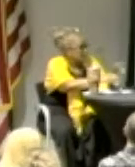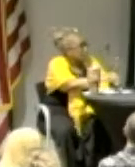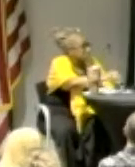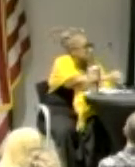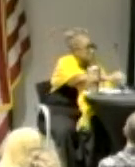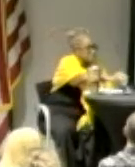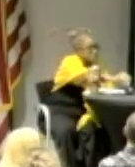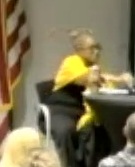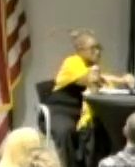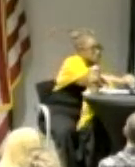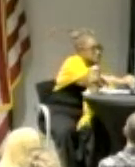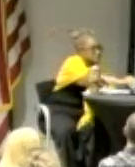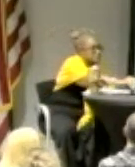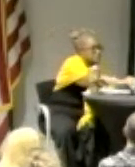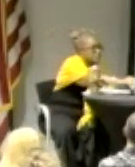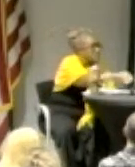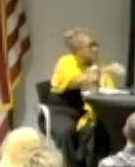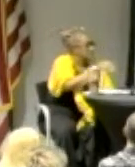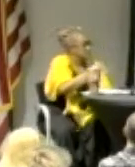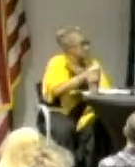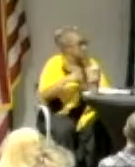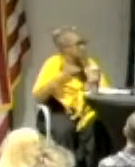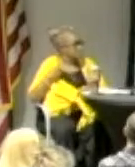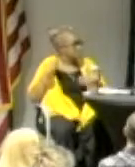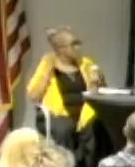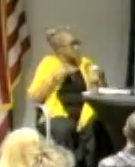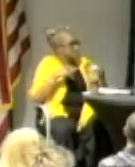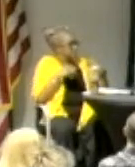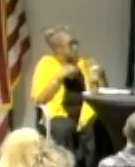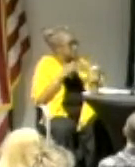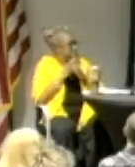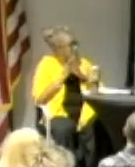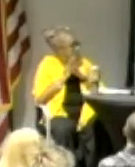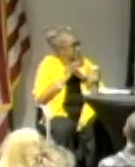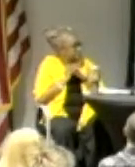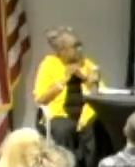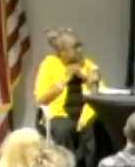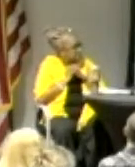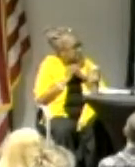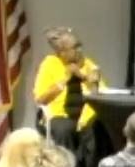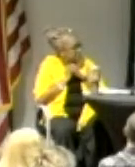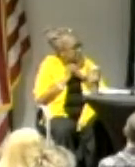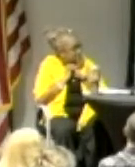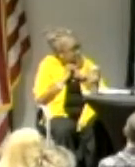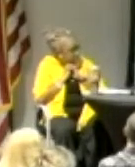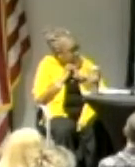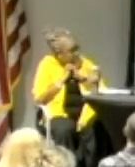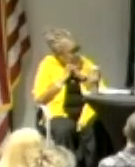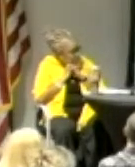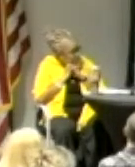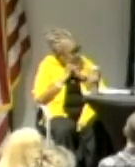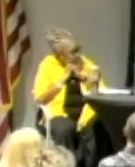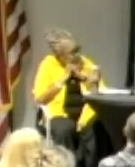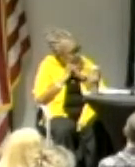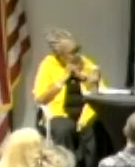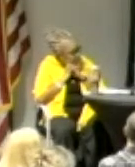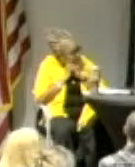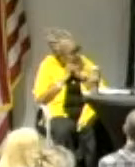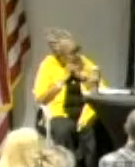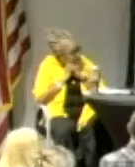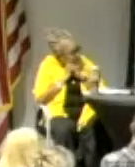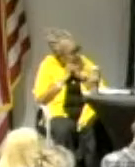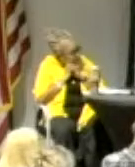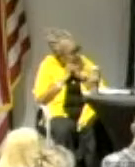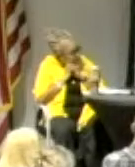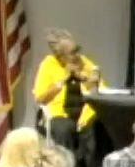think the one thing that COVID did do for us is gave us the opportunity to take a look at what we had been doing and whether it made sense or not.